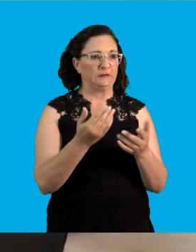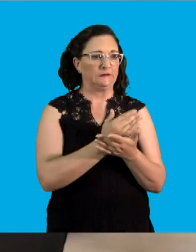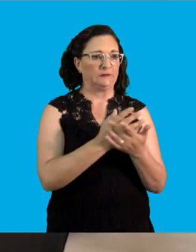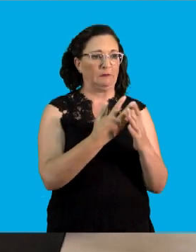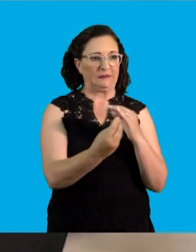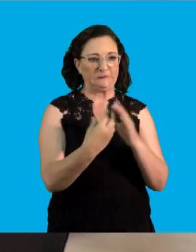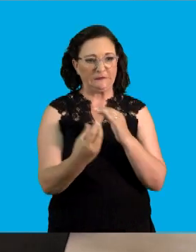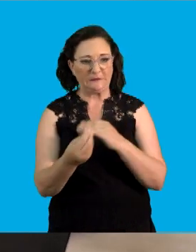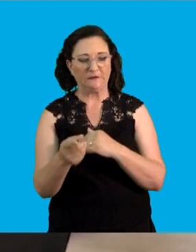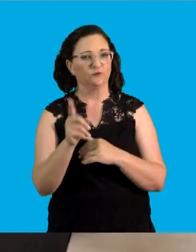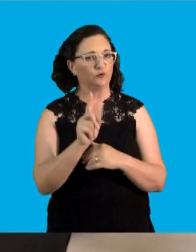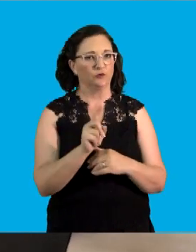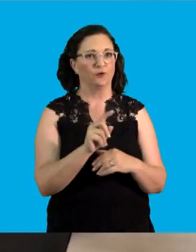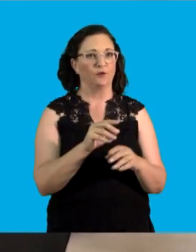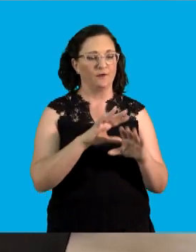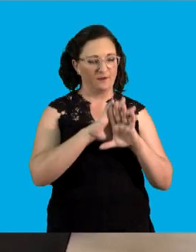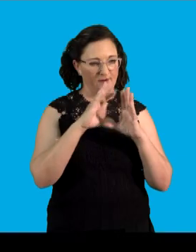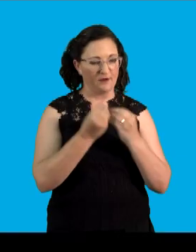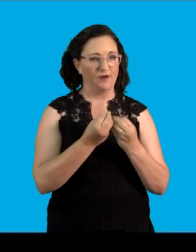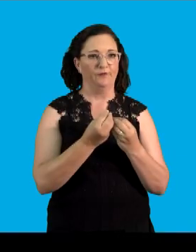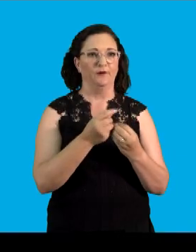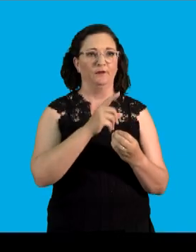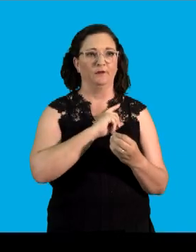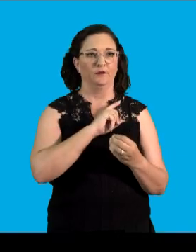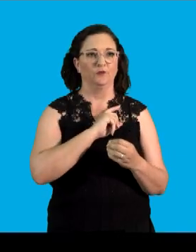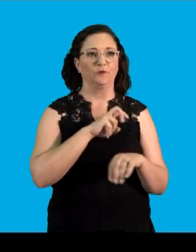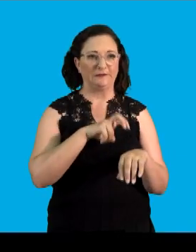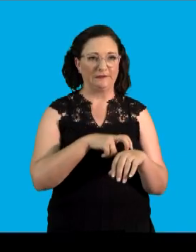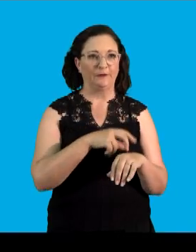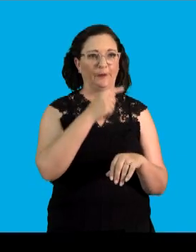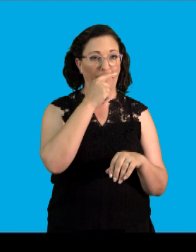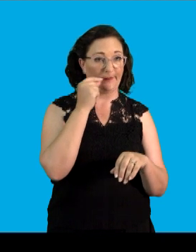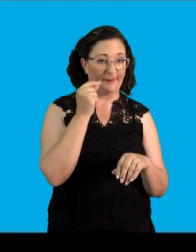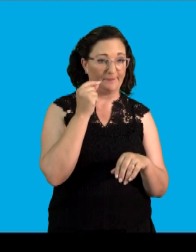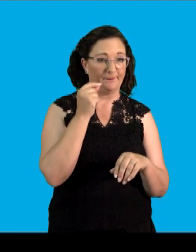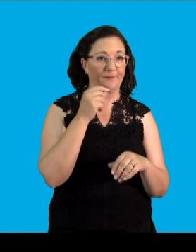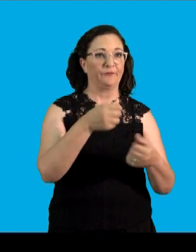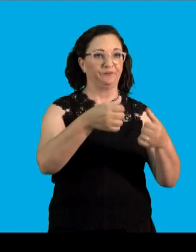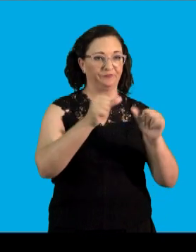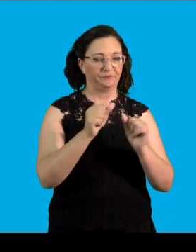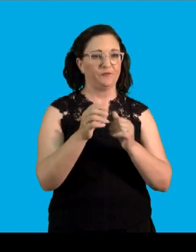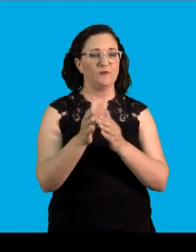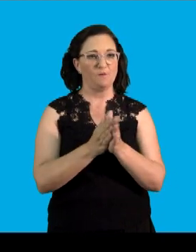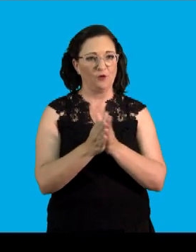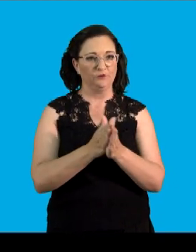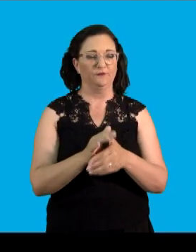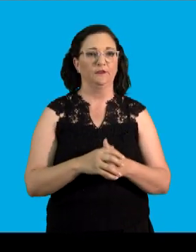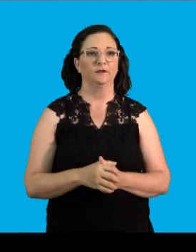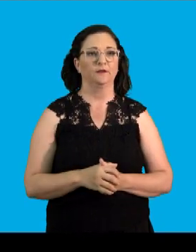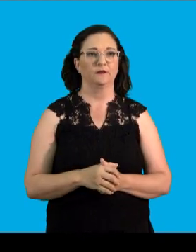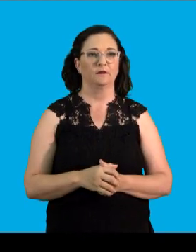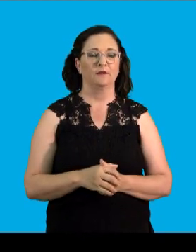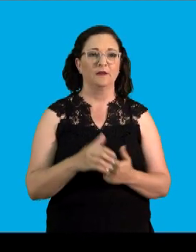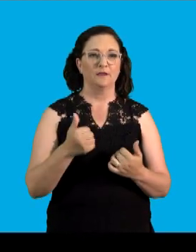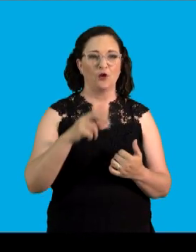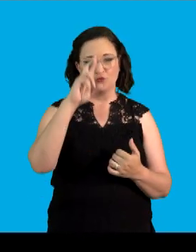out anything. So name the sector, then you motivate. All right, so I'm going to take you back here. Name the sector, remember